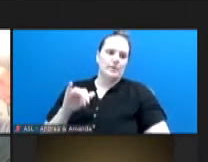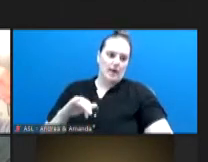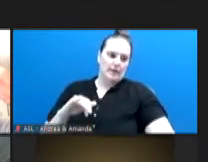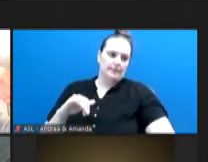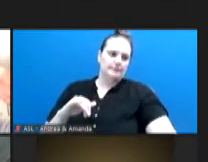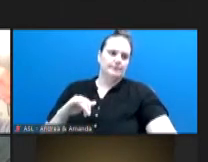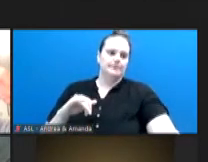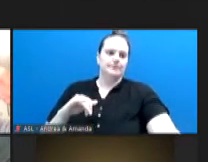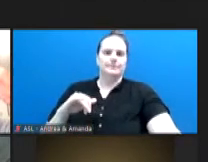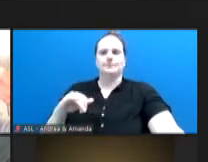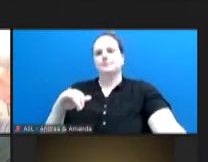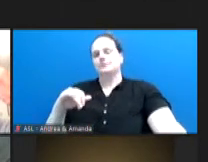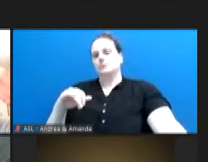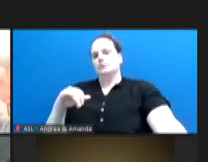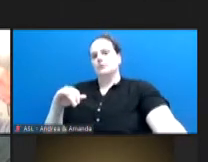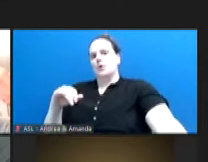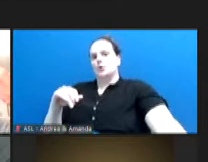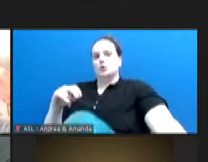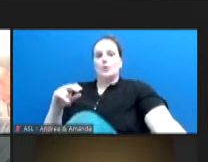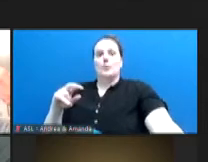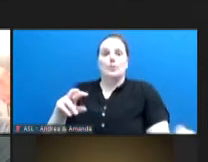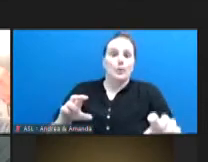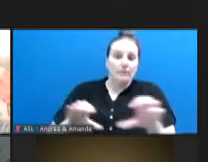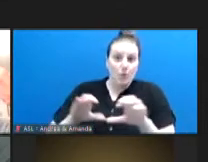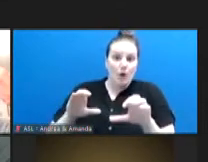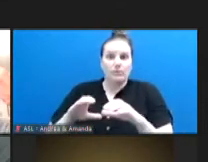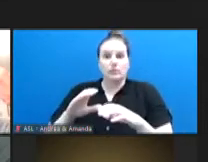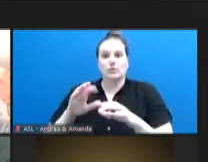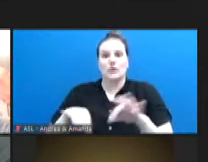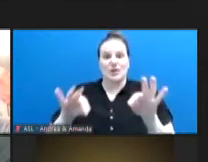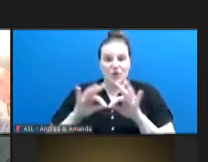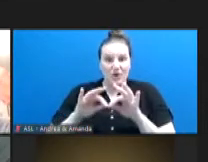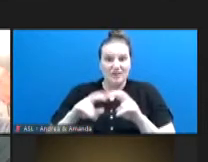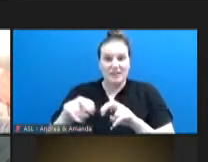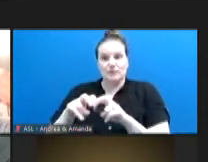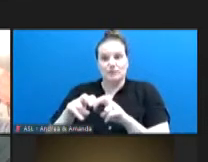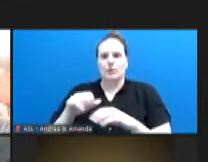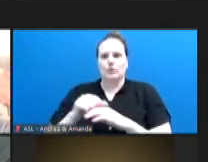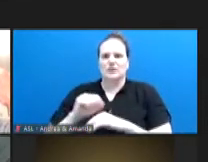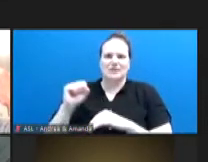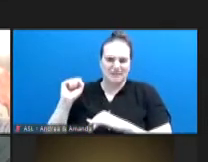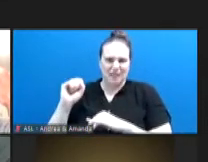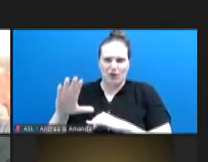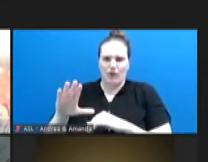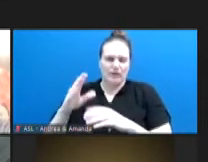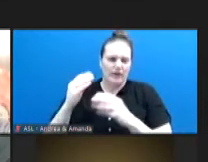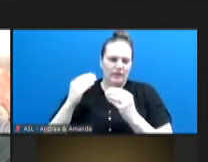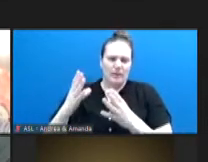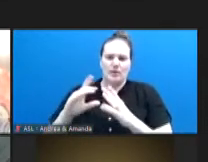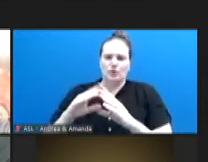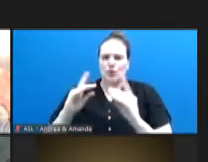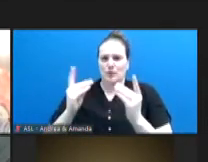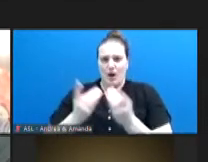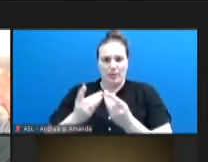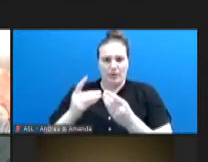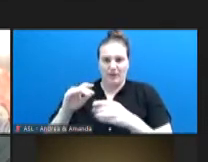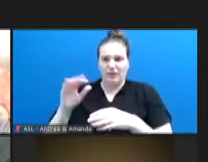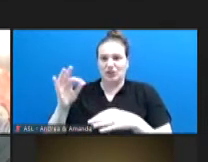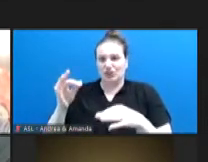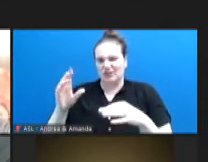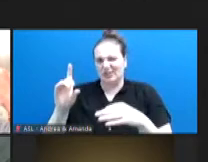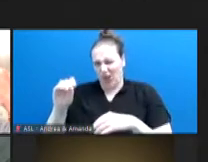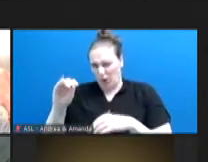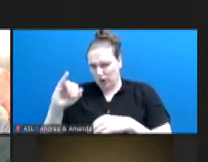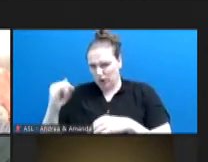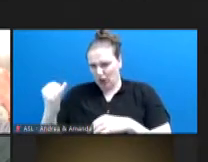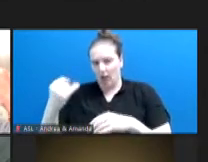a group to perform the critical assessment. We have sent over information to the Department of Justice because part of what